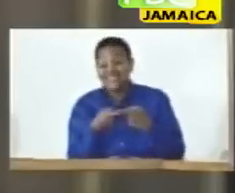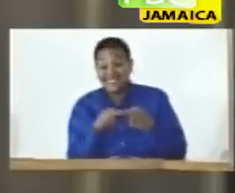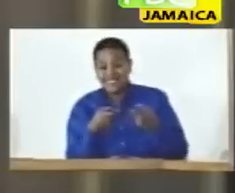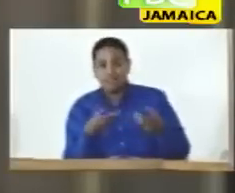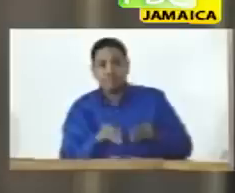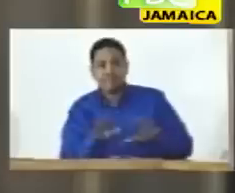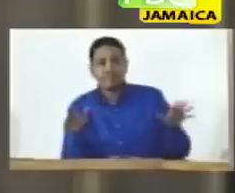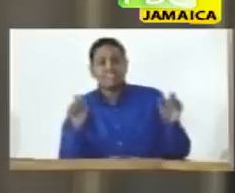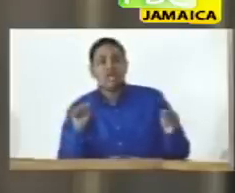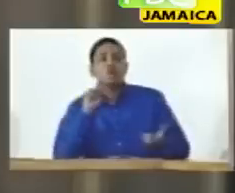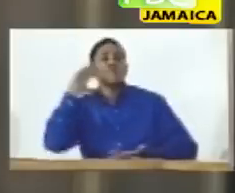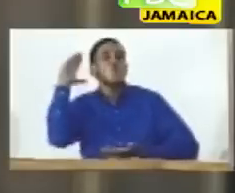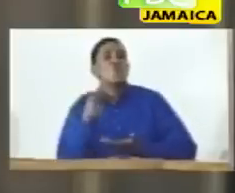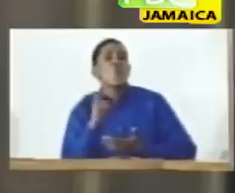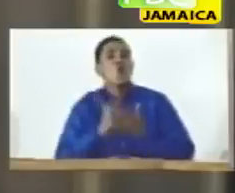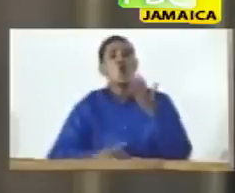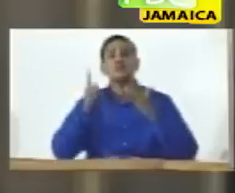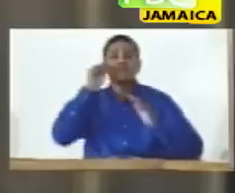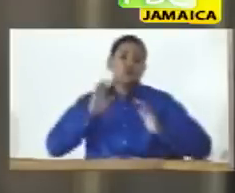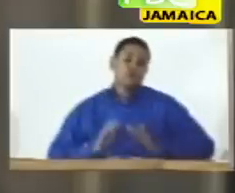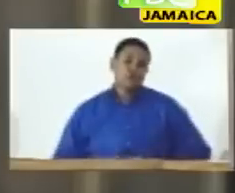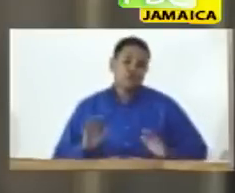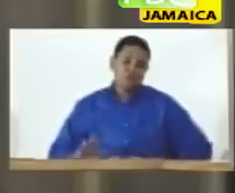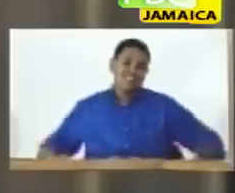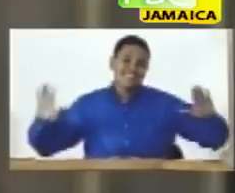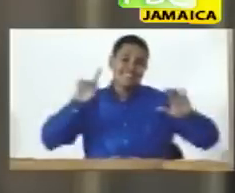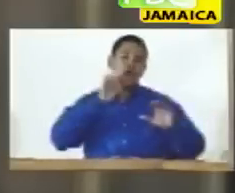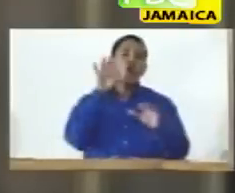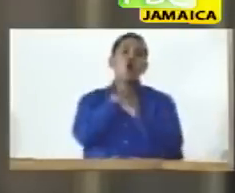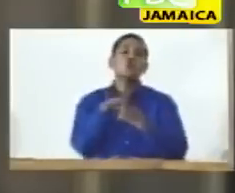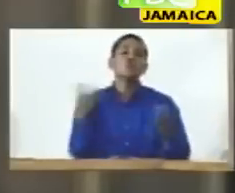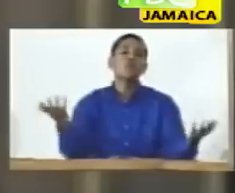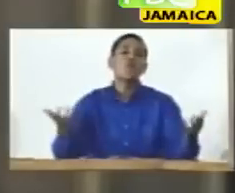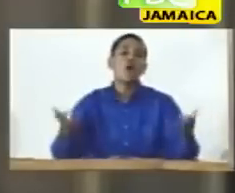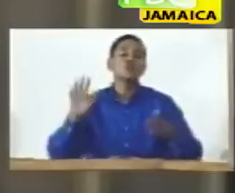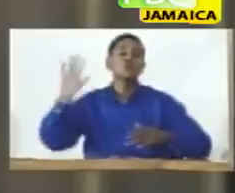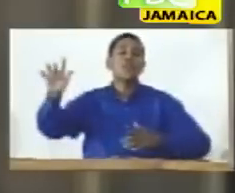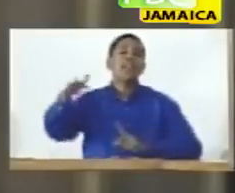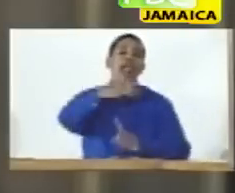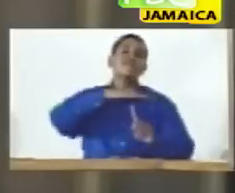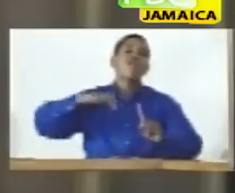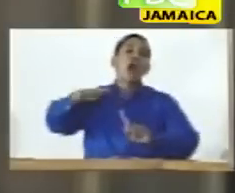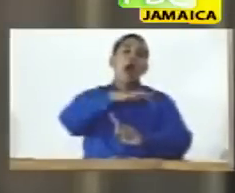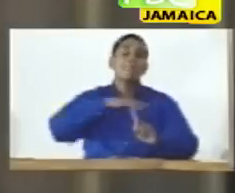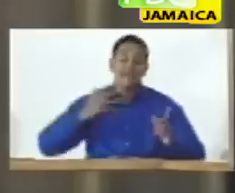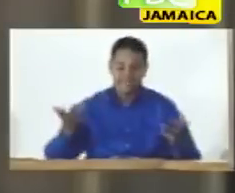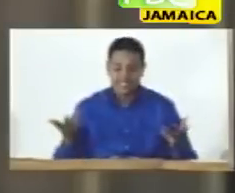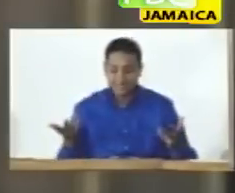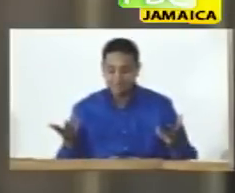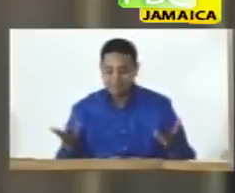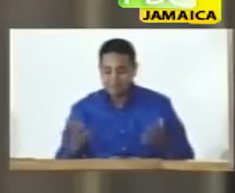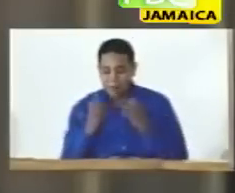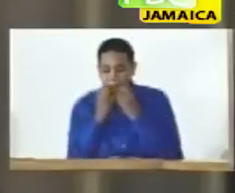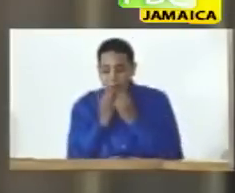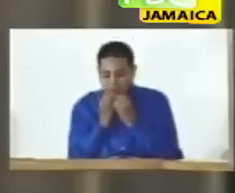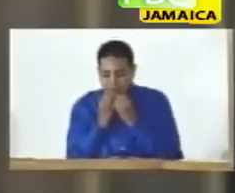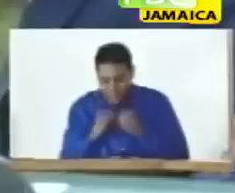lower costs for consumers and contribute to the environmental preservation.